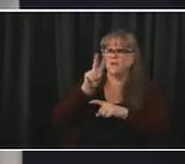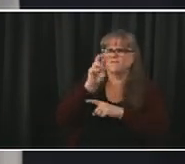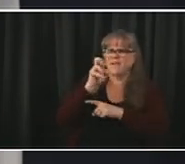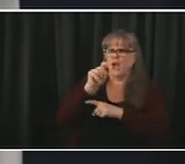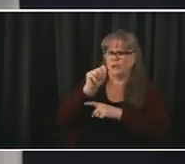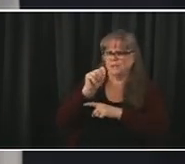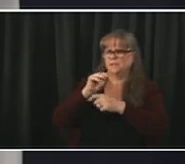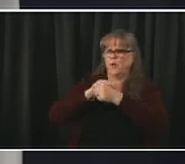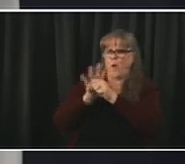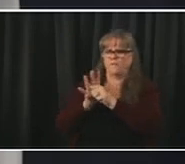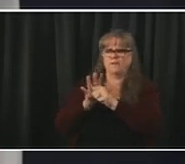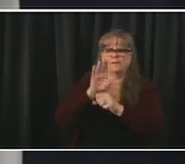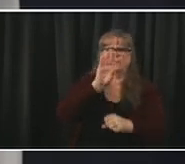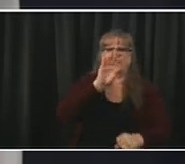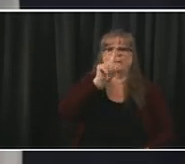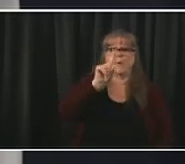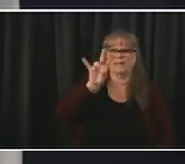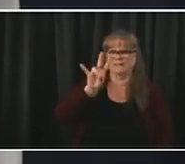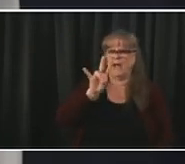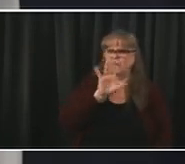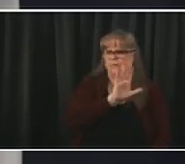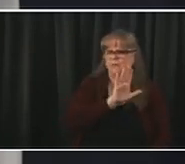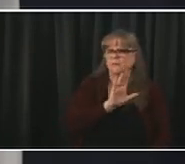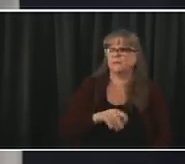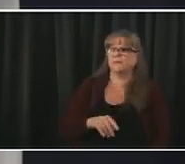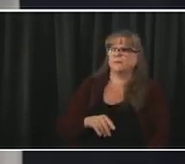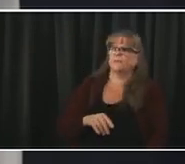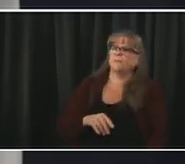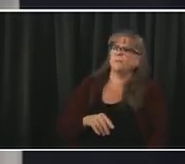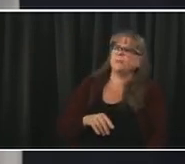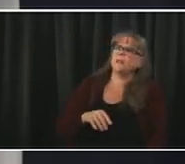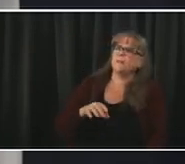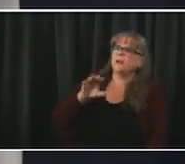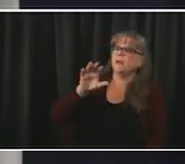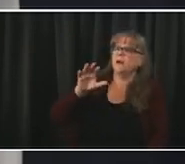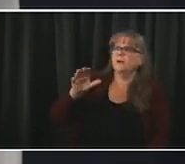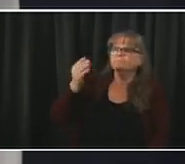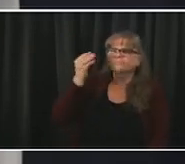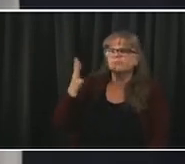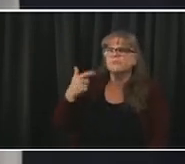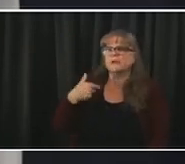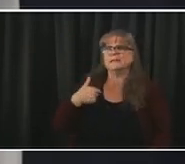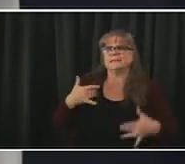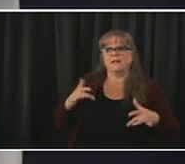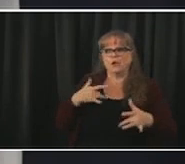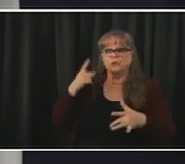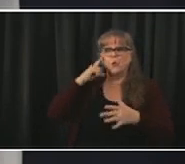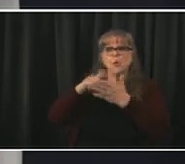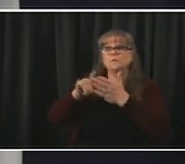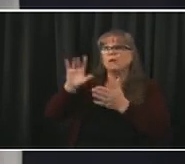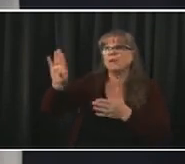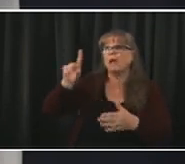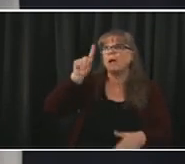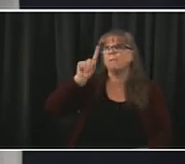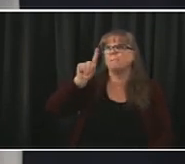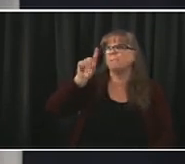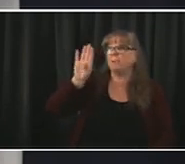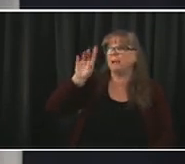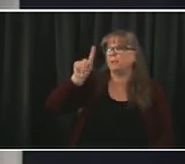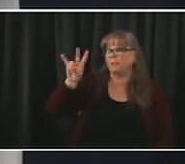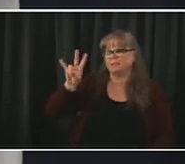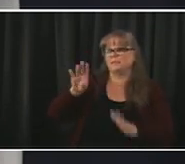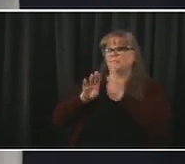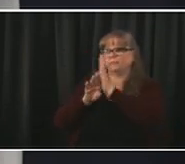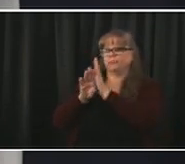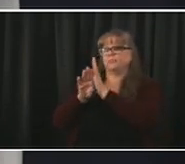potential increase that we're seeing with 1,500 cases today, just over 1,000 yesterday. We are not yet seeing an increased incidence of the variants in